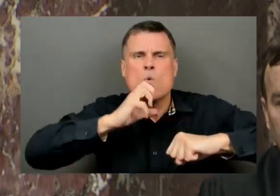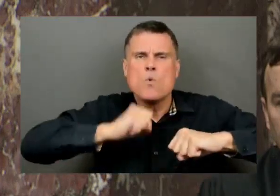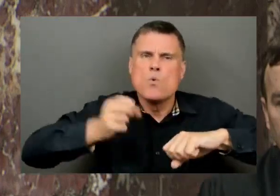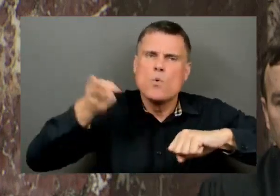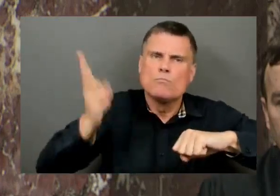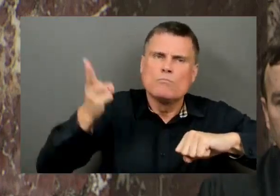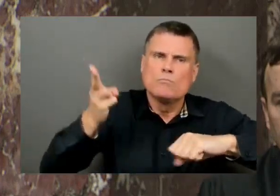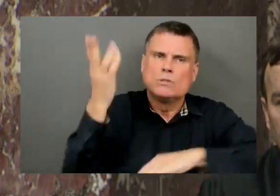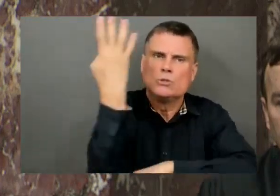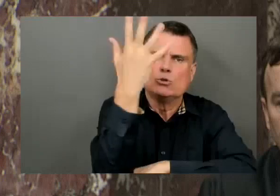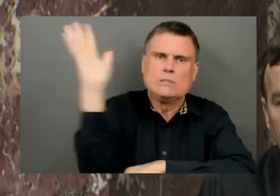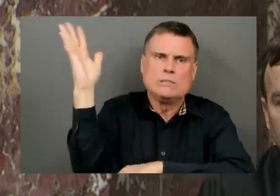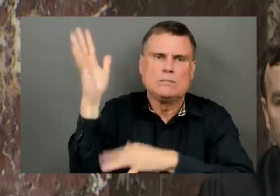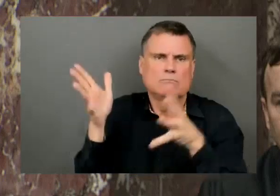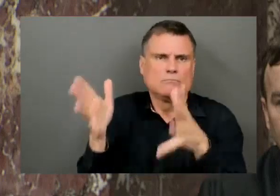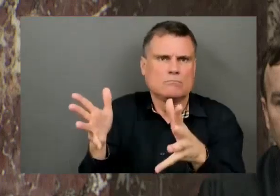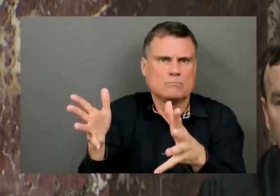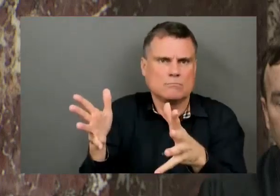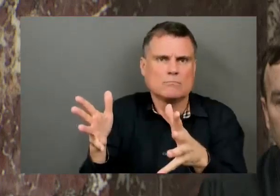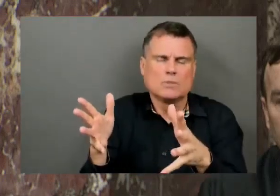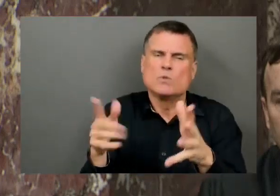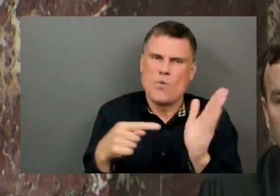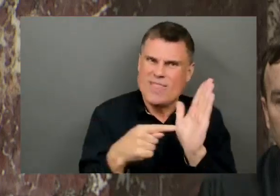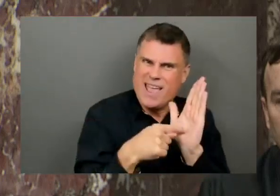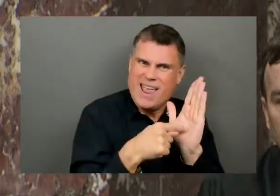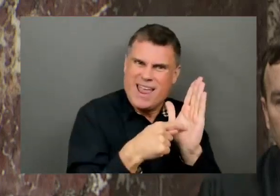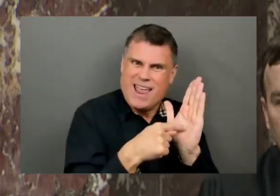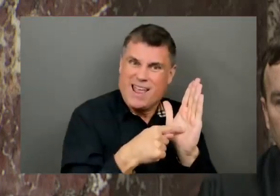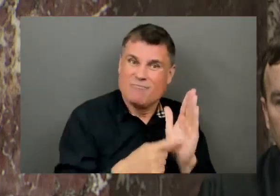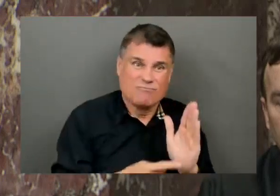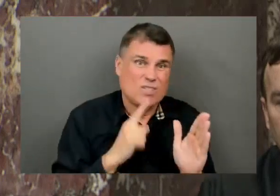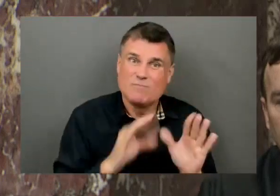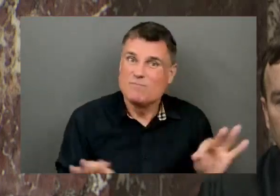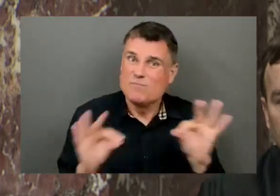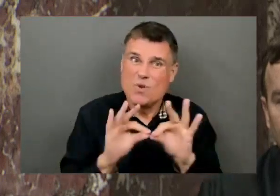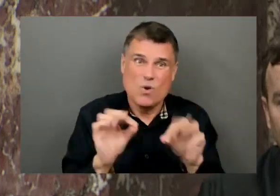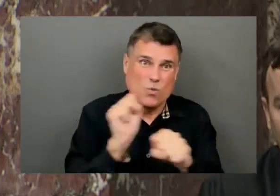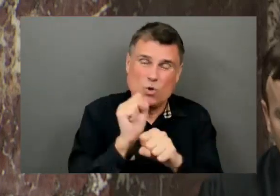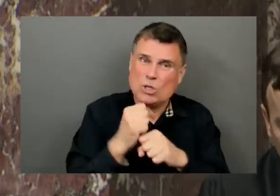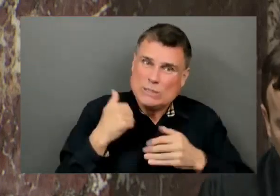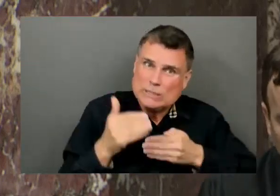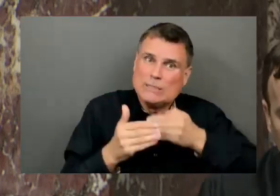that is legacy building for all of us collectively on behalf of the citizens of this province.